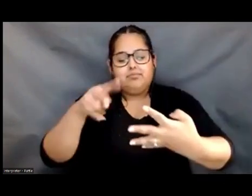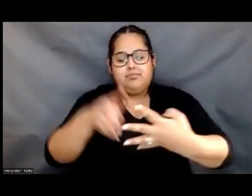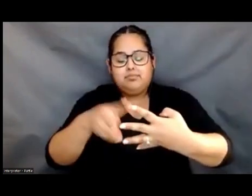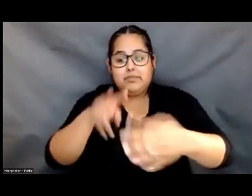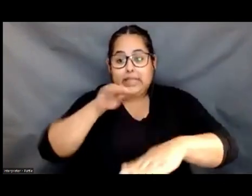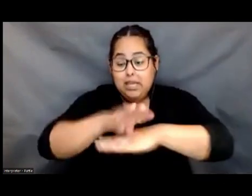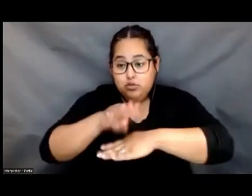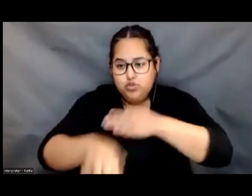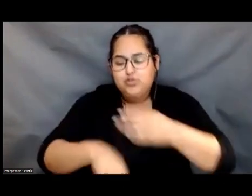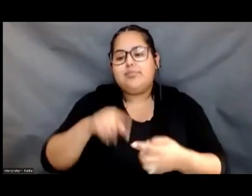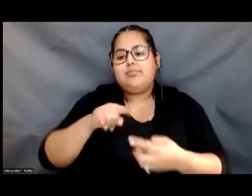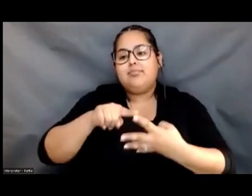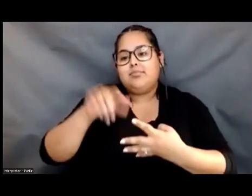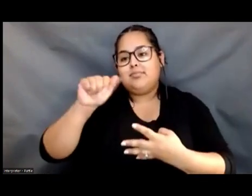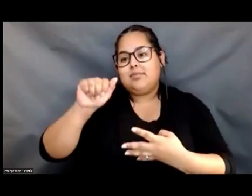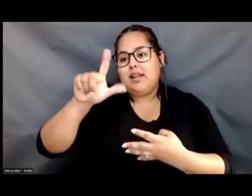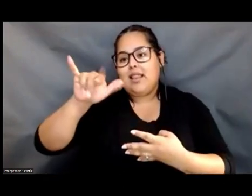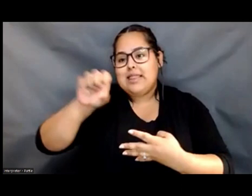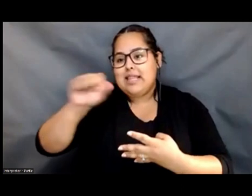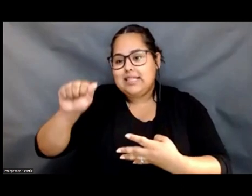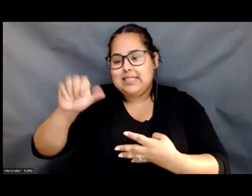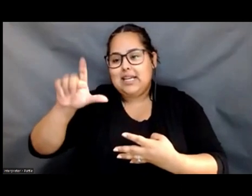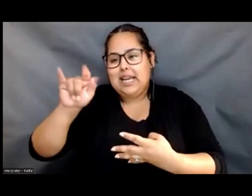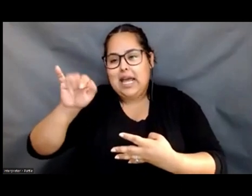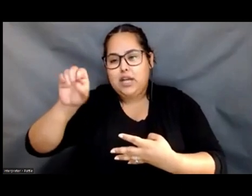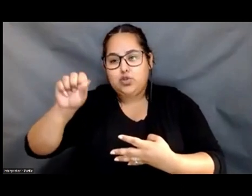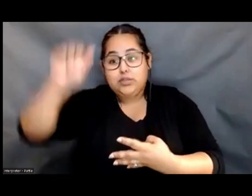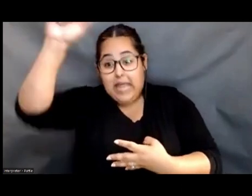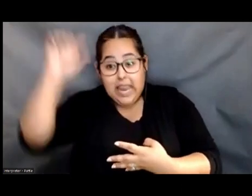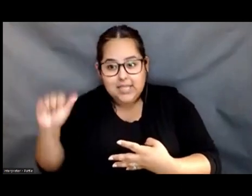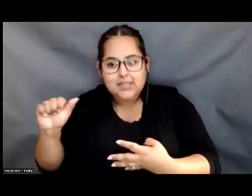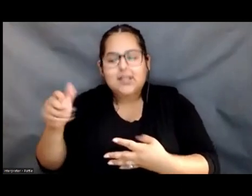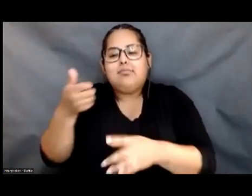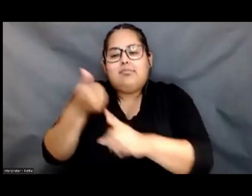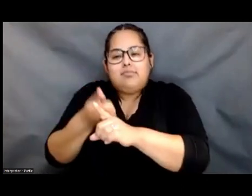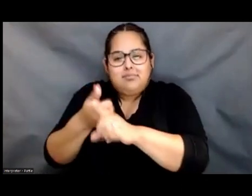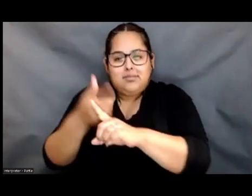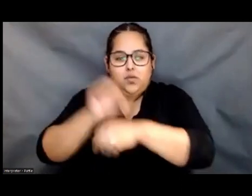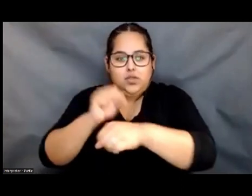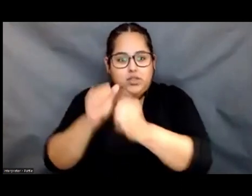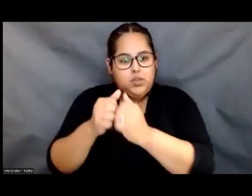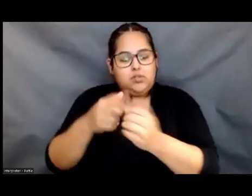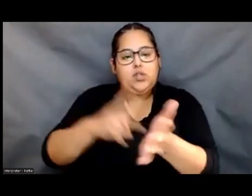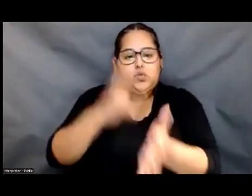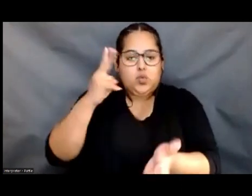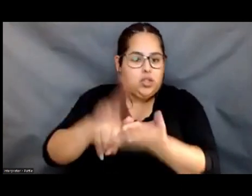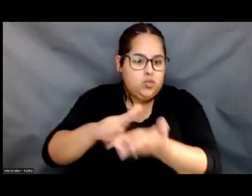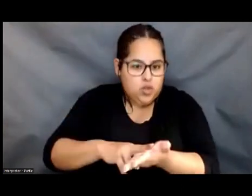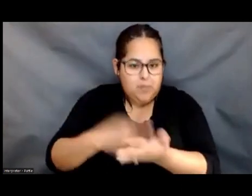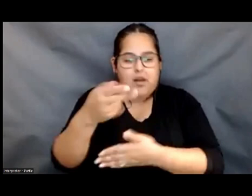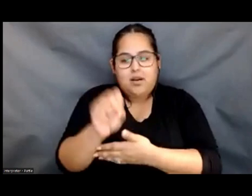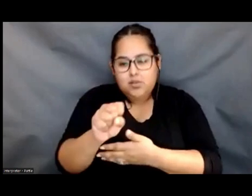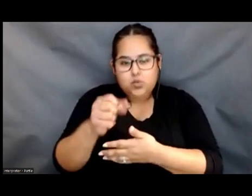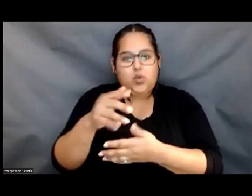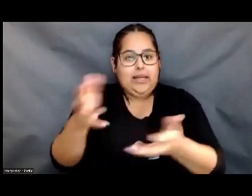Alyssa Larios, who you all may already know. She focuses on dual enrollment, high school enrichment, and transition to